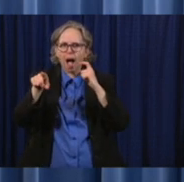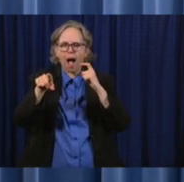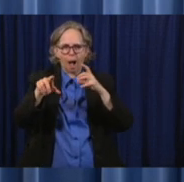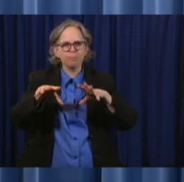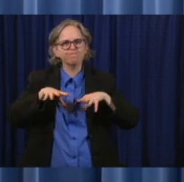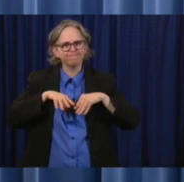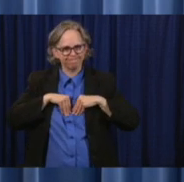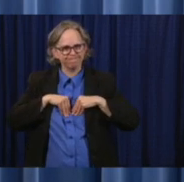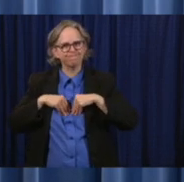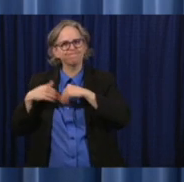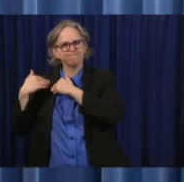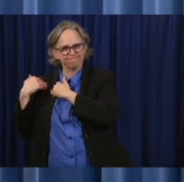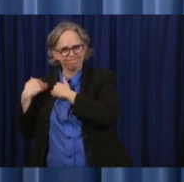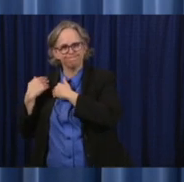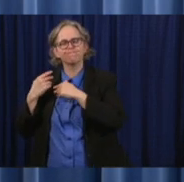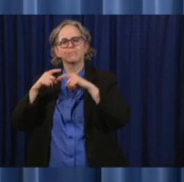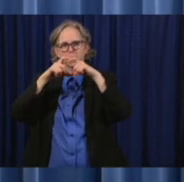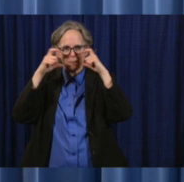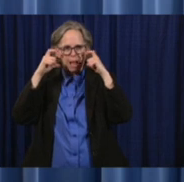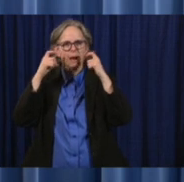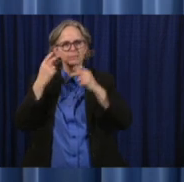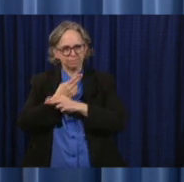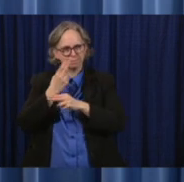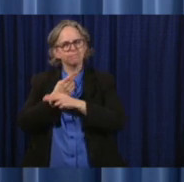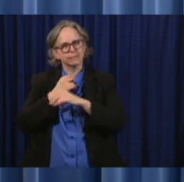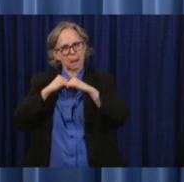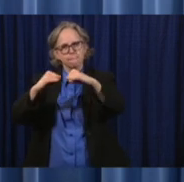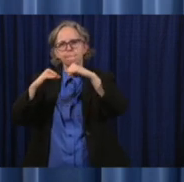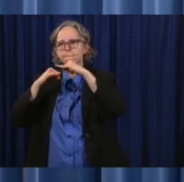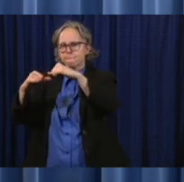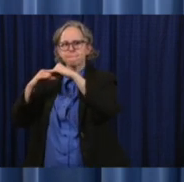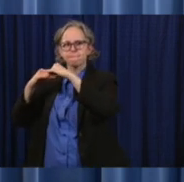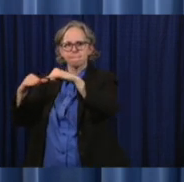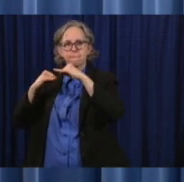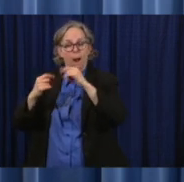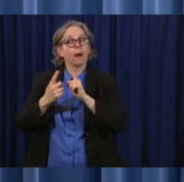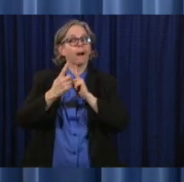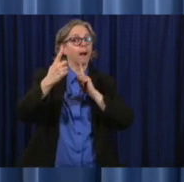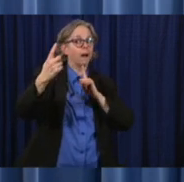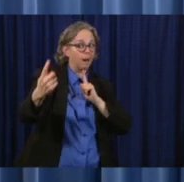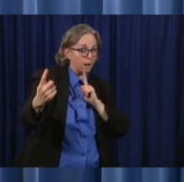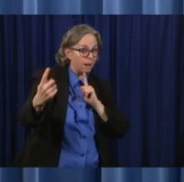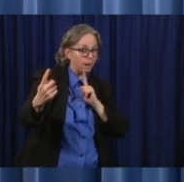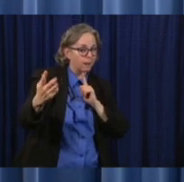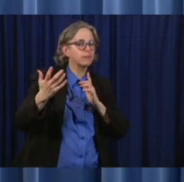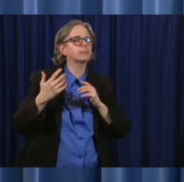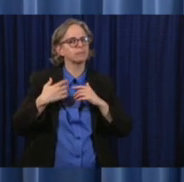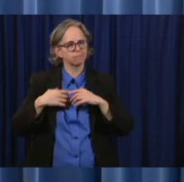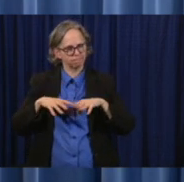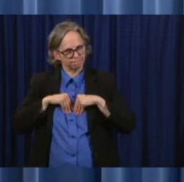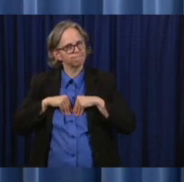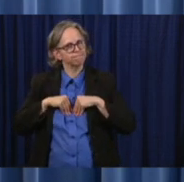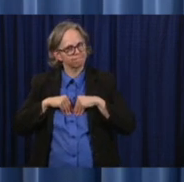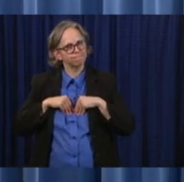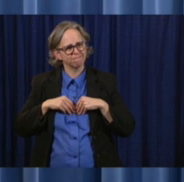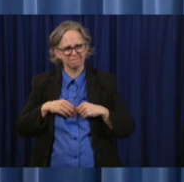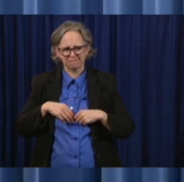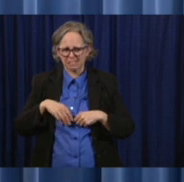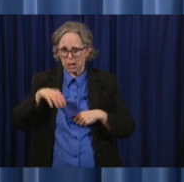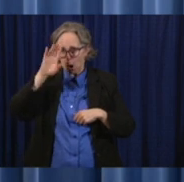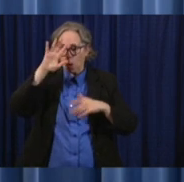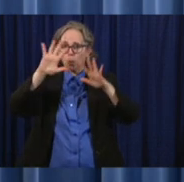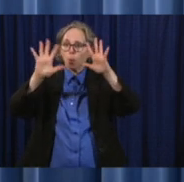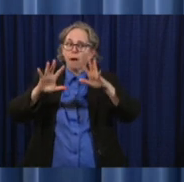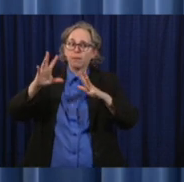covering. Keep your social distance. Look, I know the weather is great. I